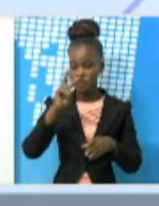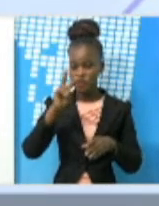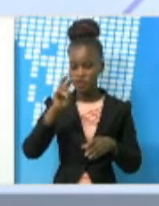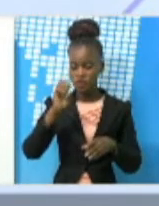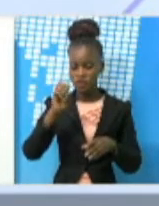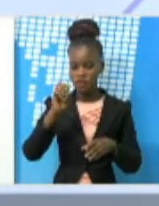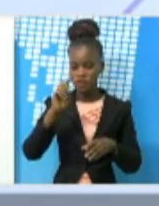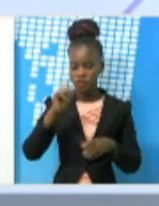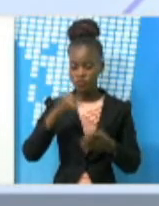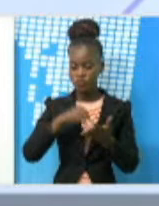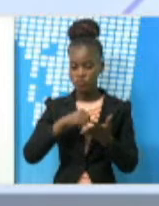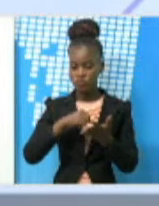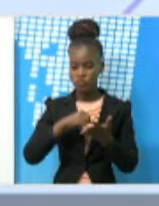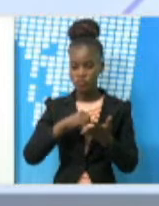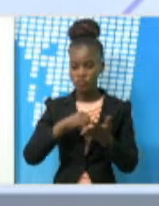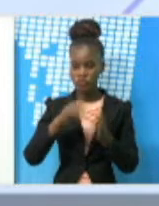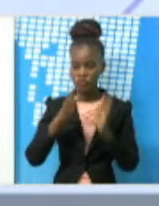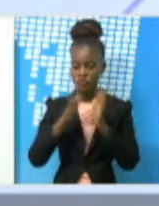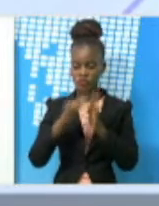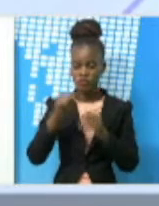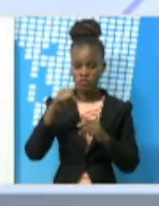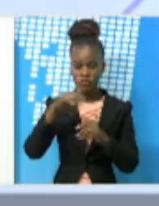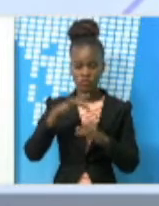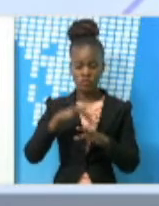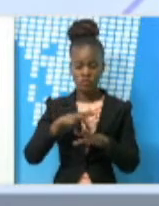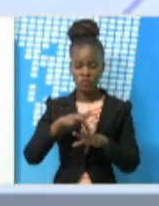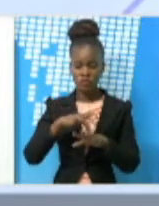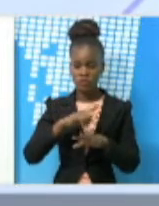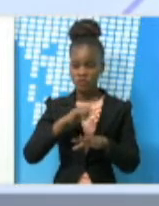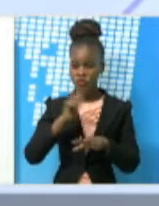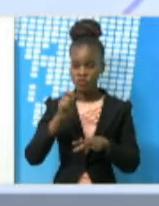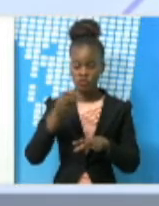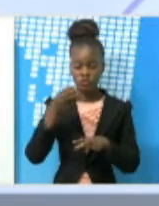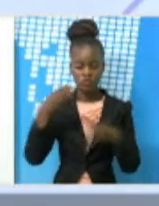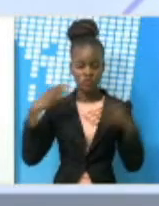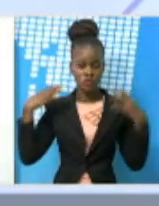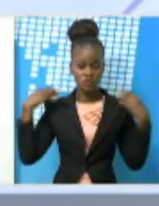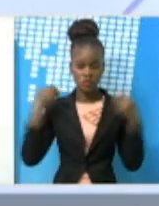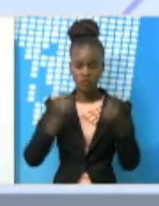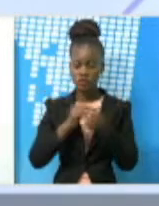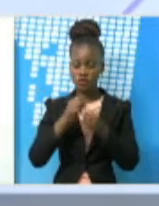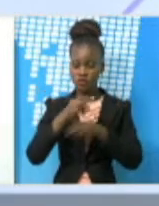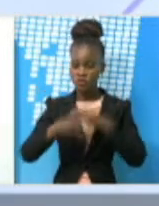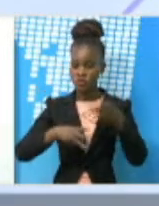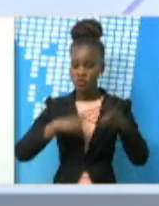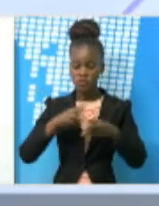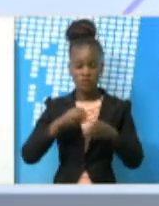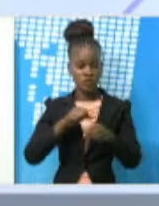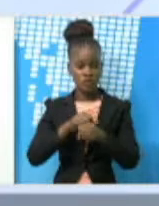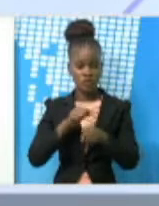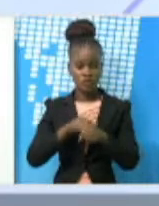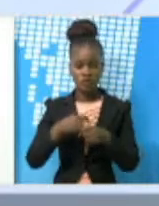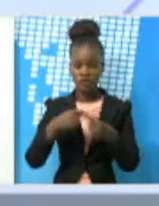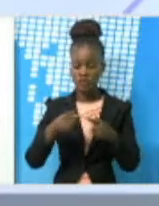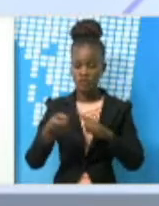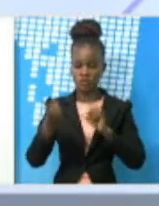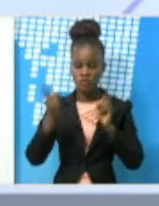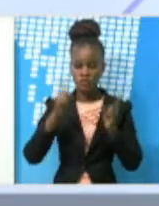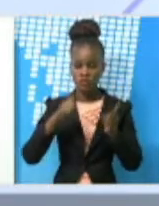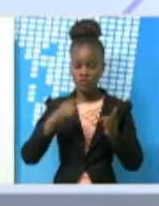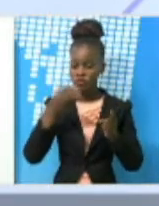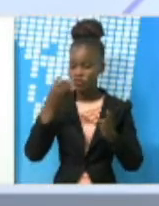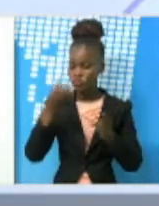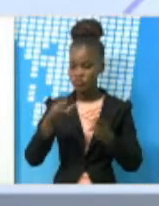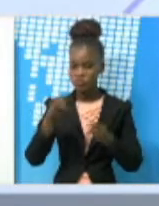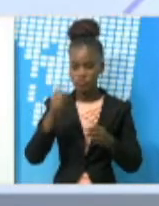the industry to ensure that practitioners in the world of work participate in assessment